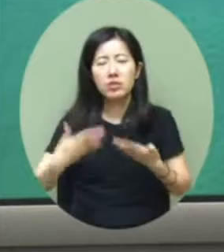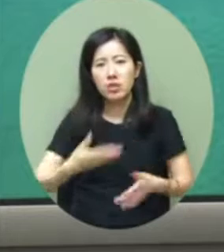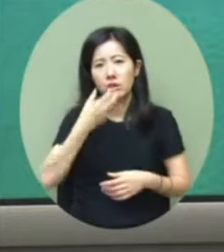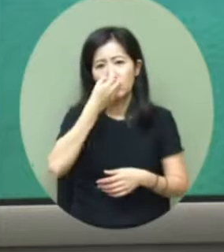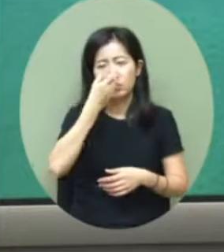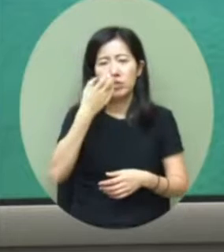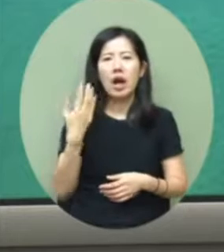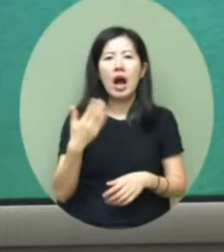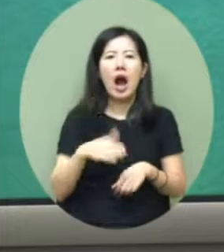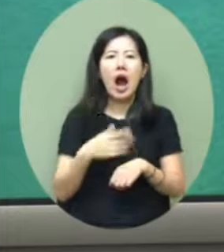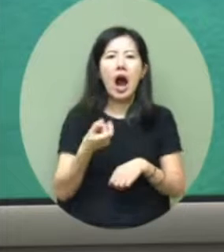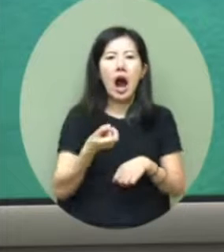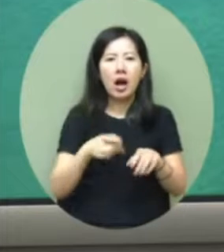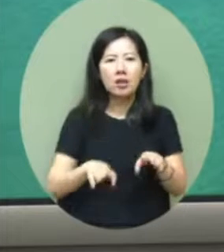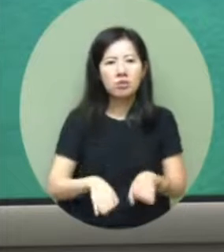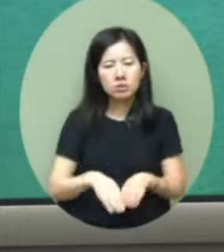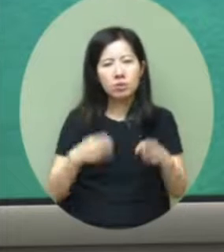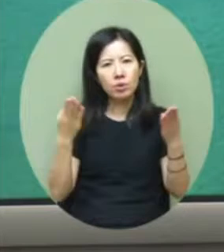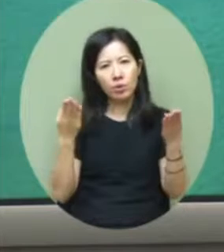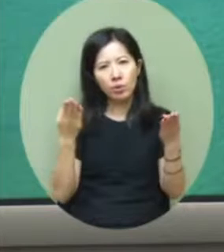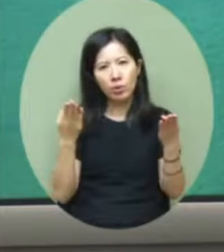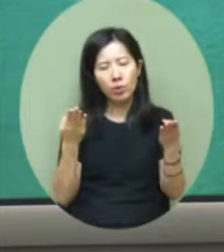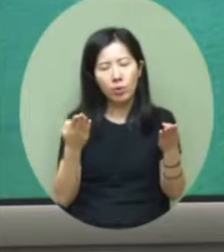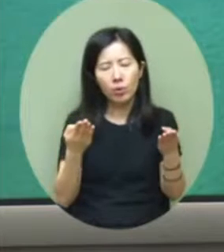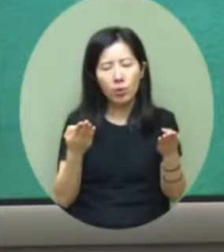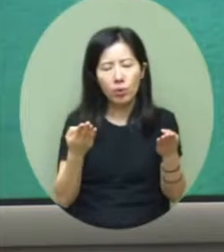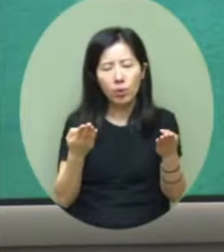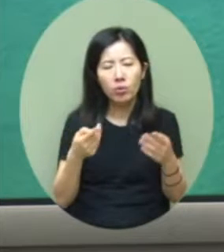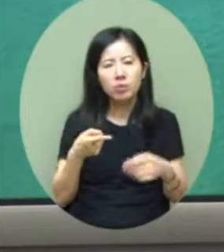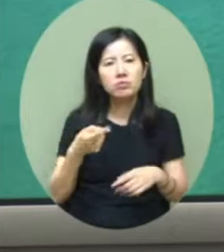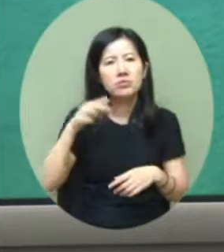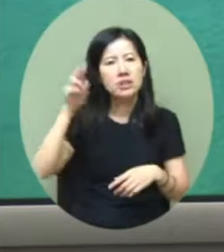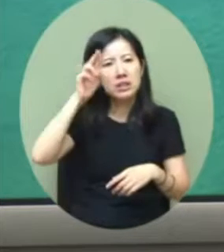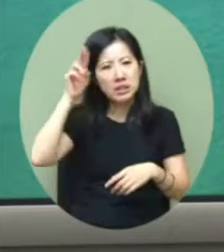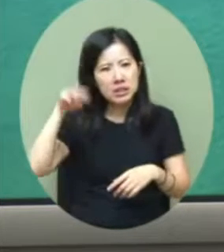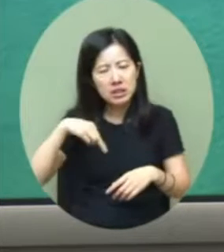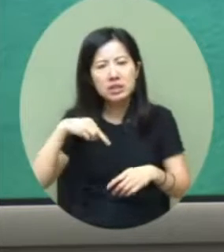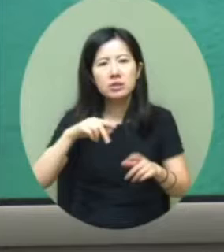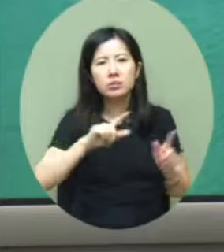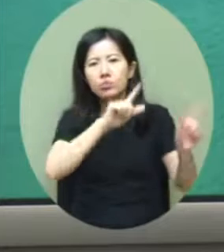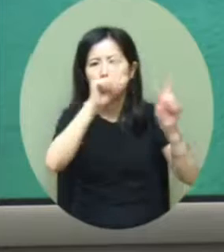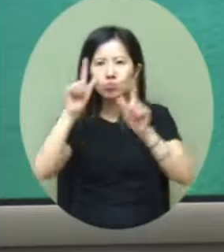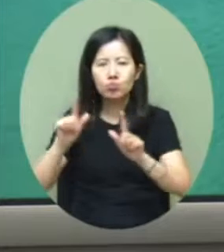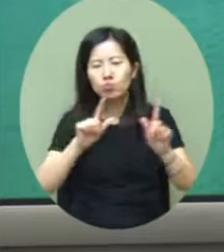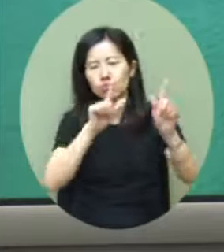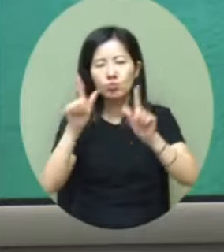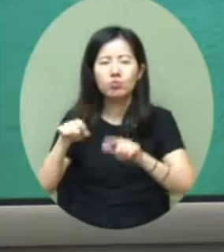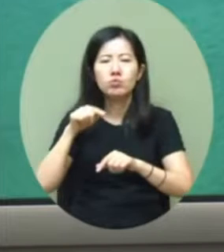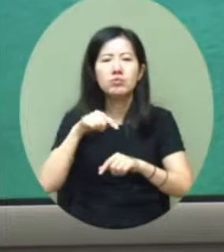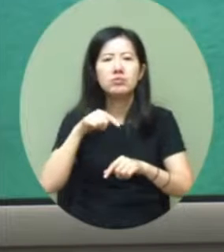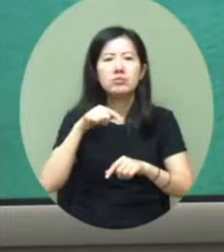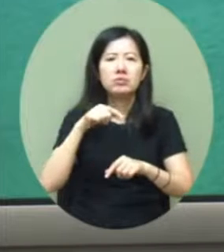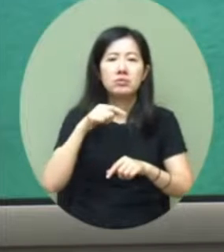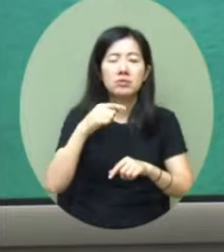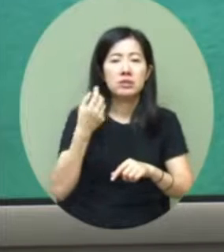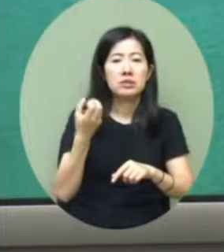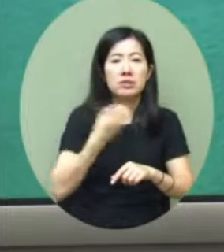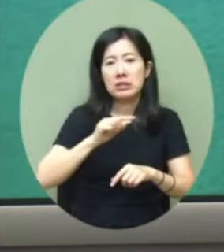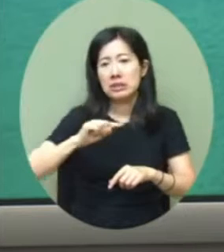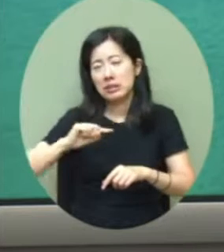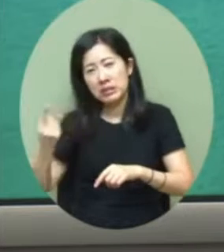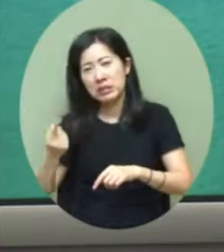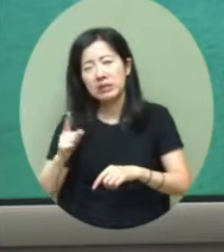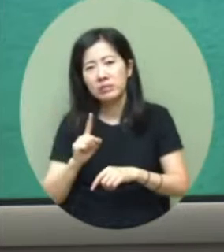Alternative products have been developed over quite some time. We've just started the regulation of